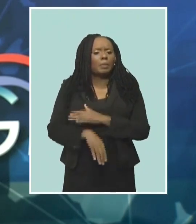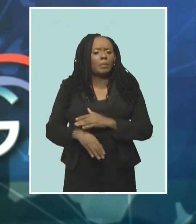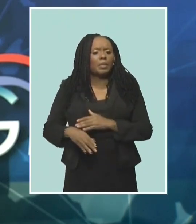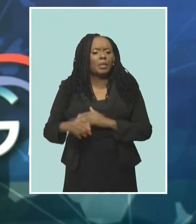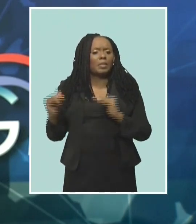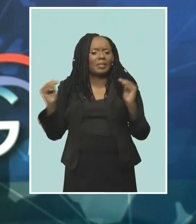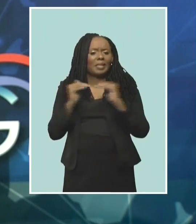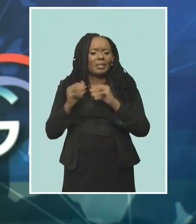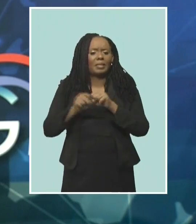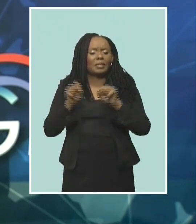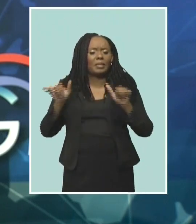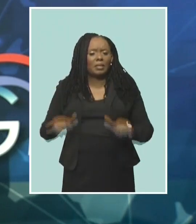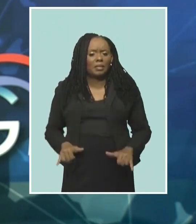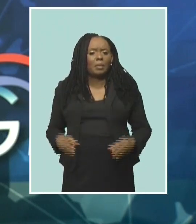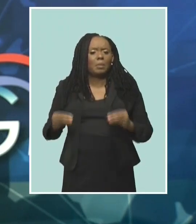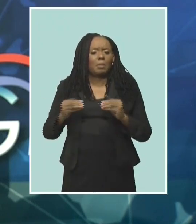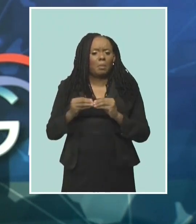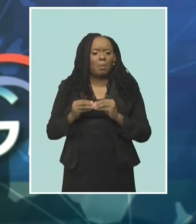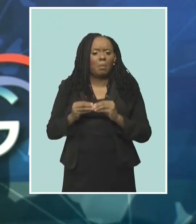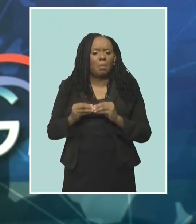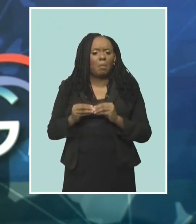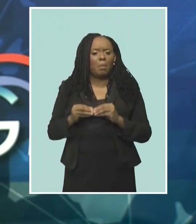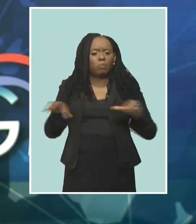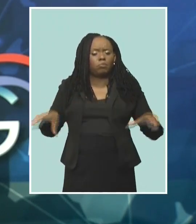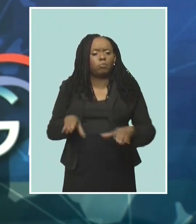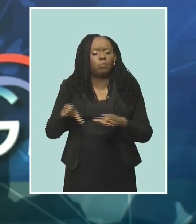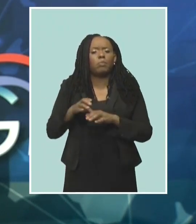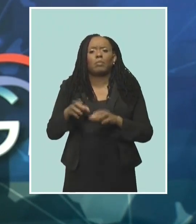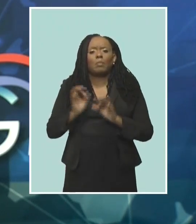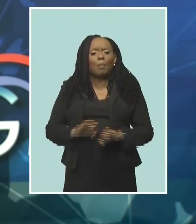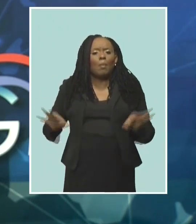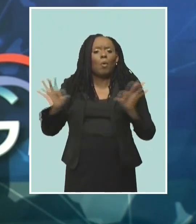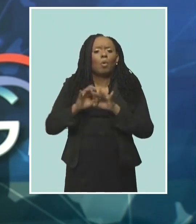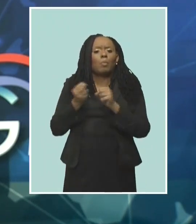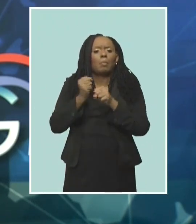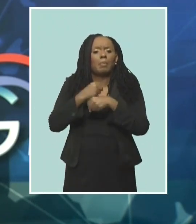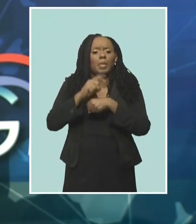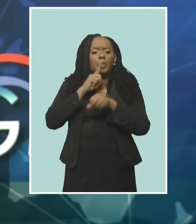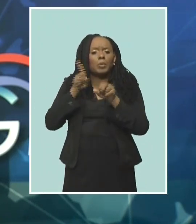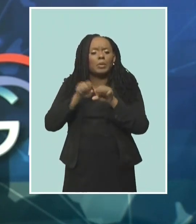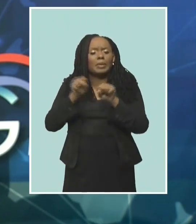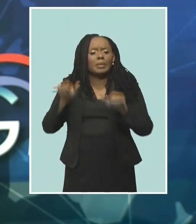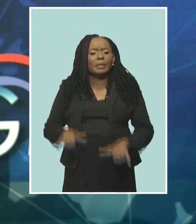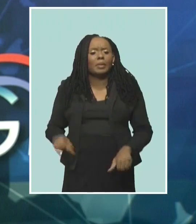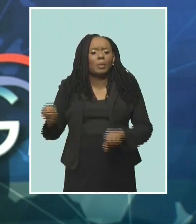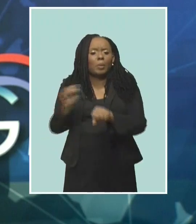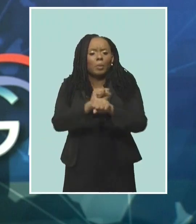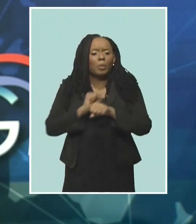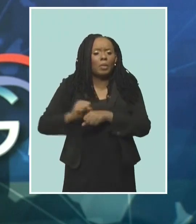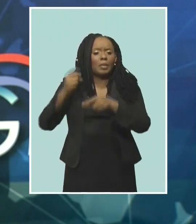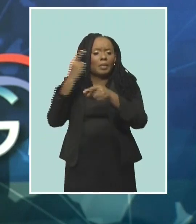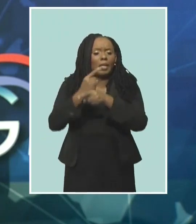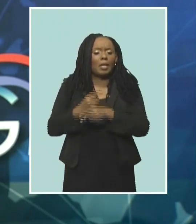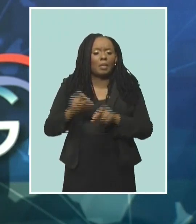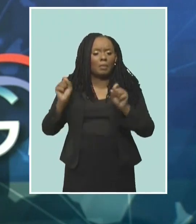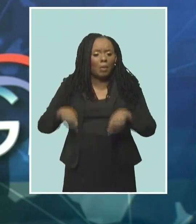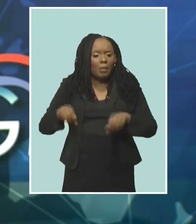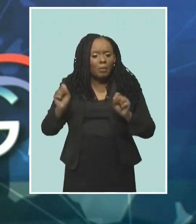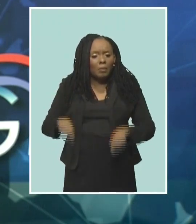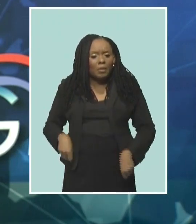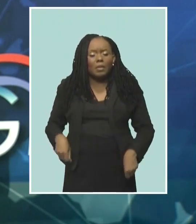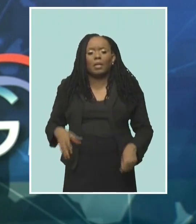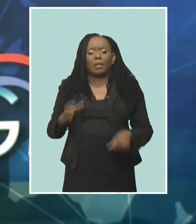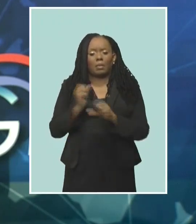Bill 2024. He says this is critical to ensuring the system operates as efficiently as possible and processes